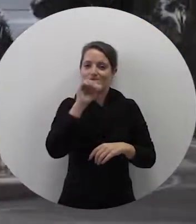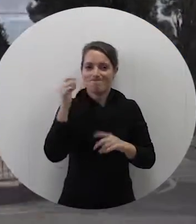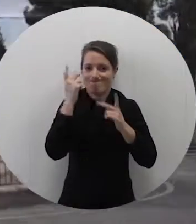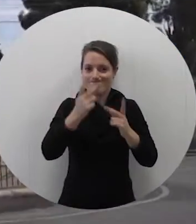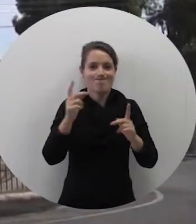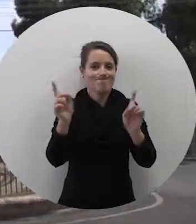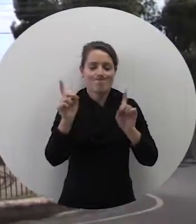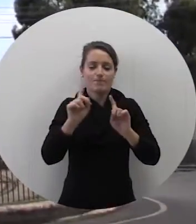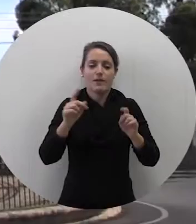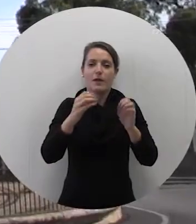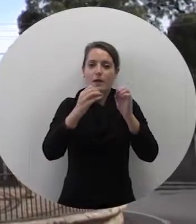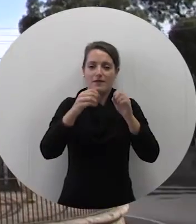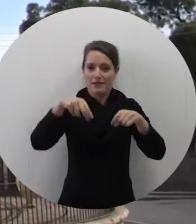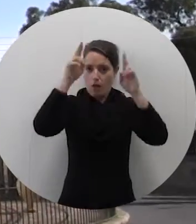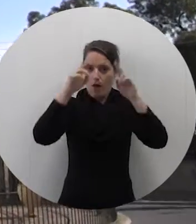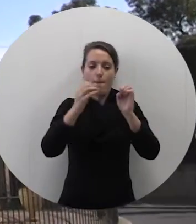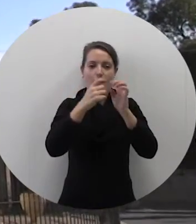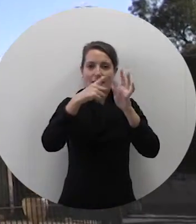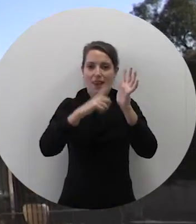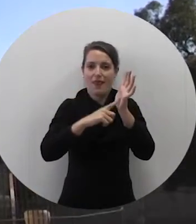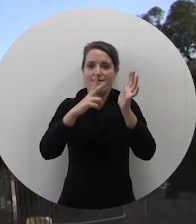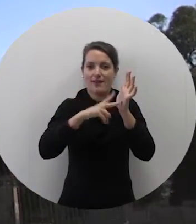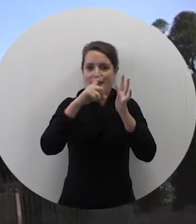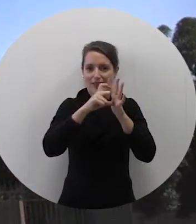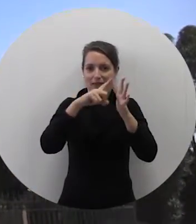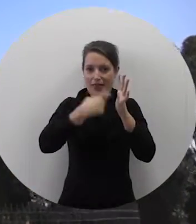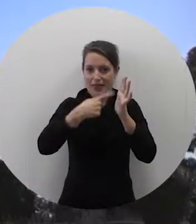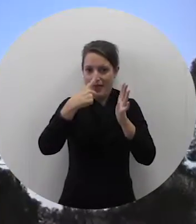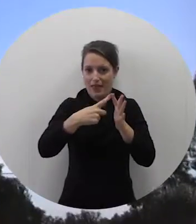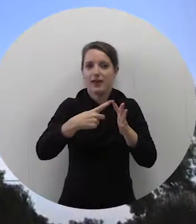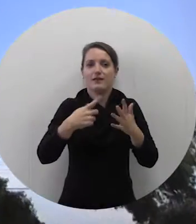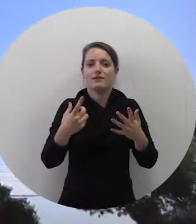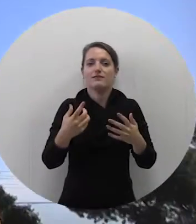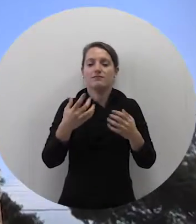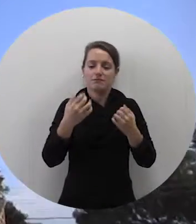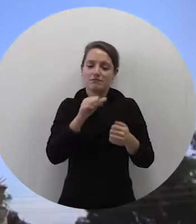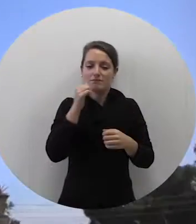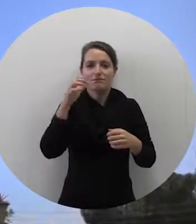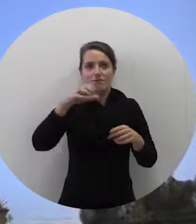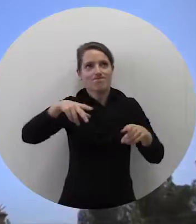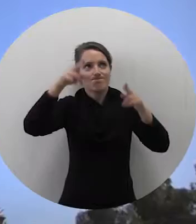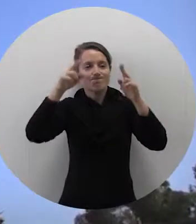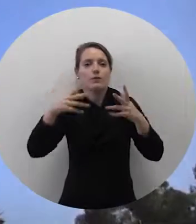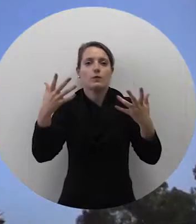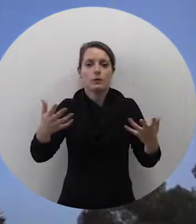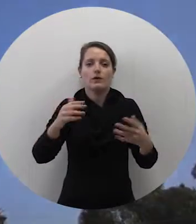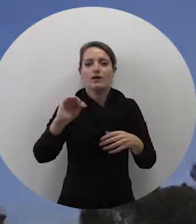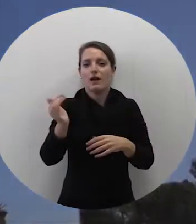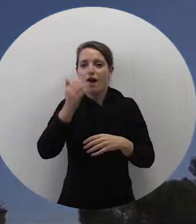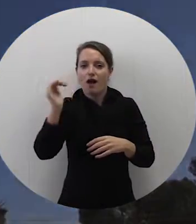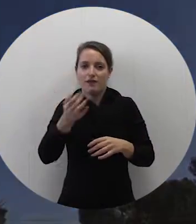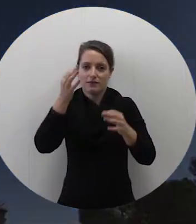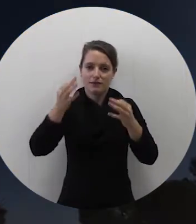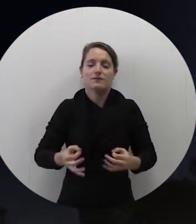Lija Belvedere Tower, which was built in the 19th century as a folly within the gardens of Villa Gourjon, which